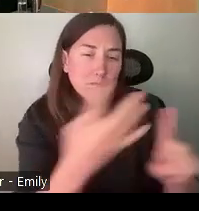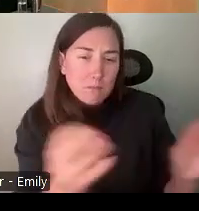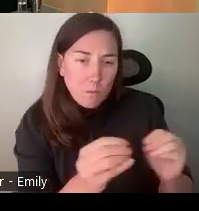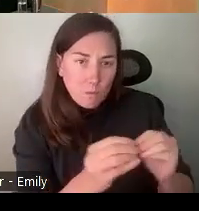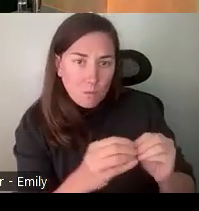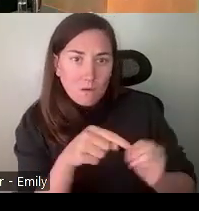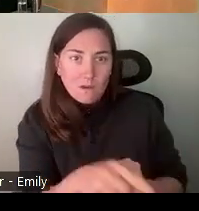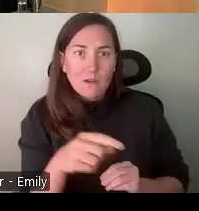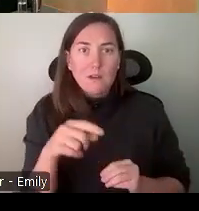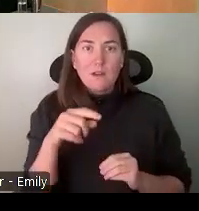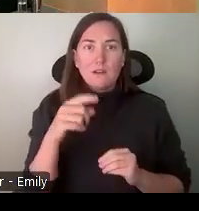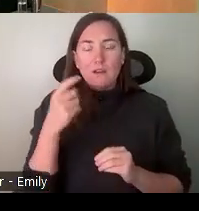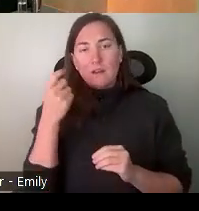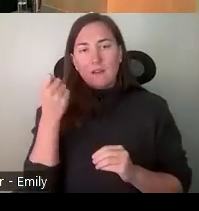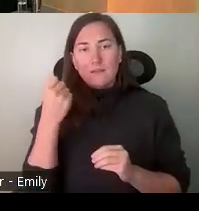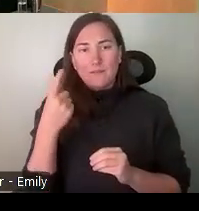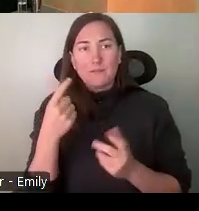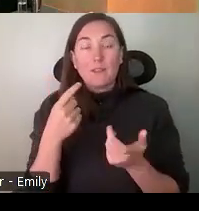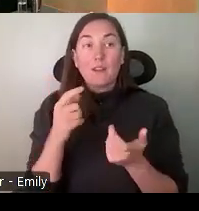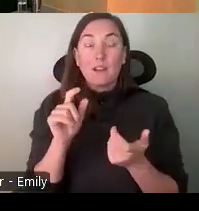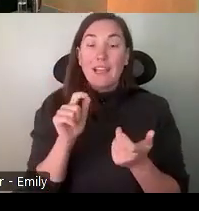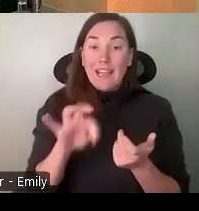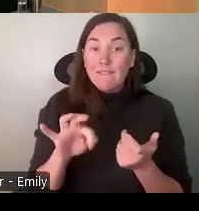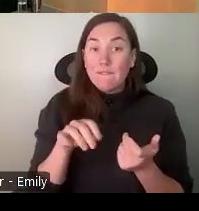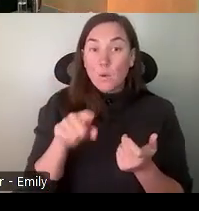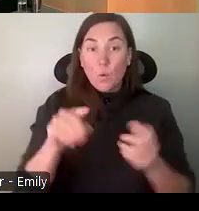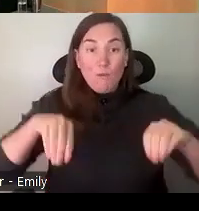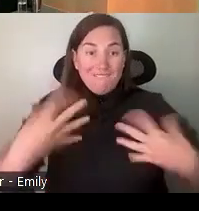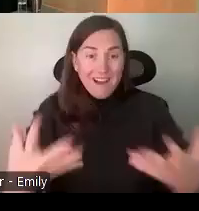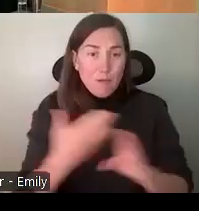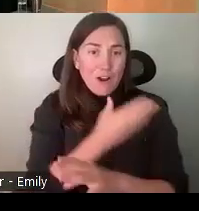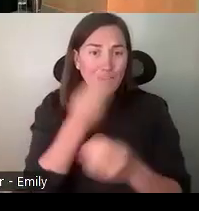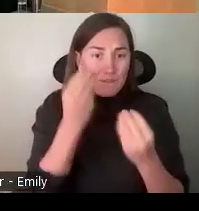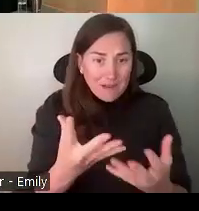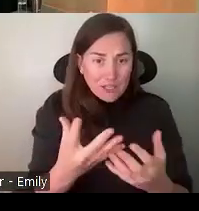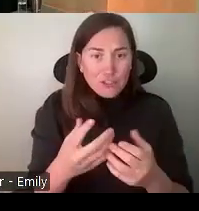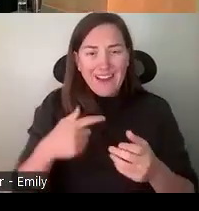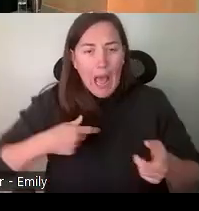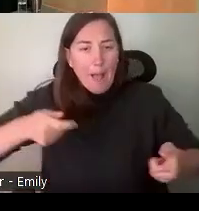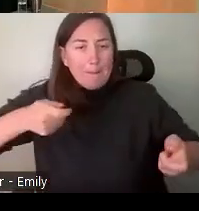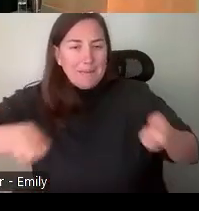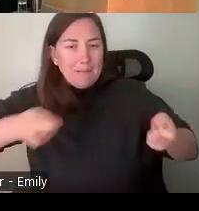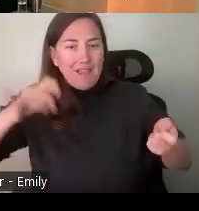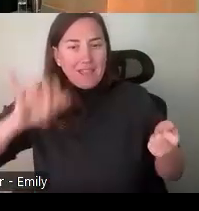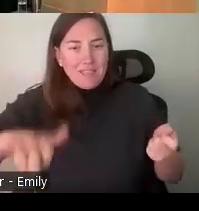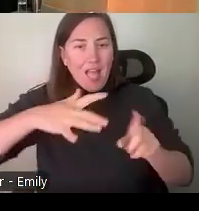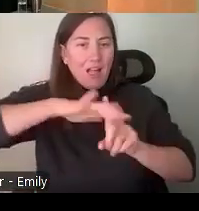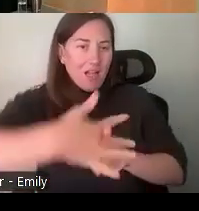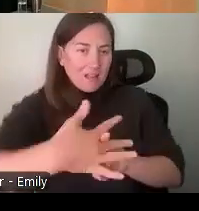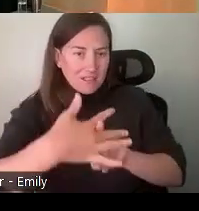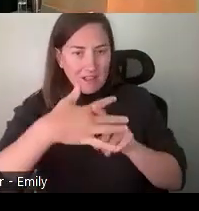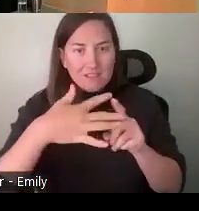But, the providing prior information, manipulating context, which is what we were doing with providing